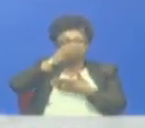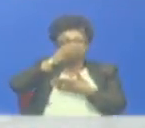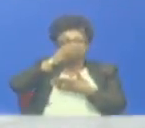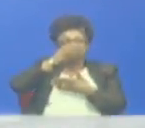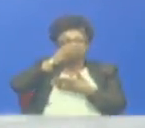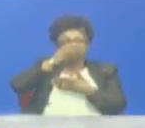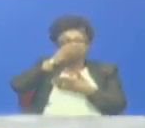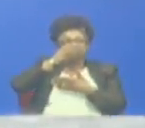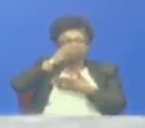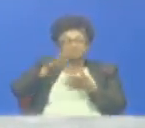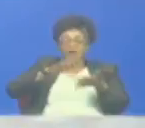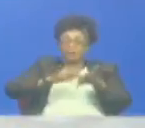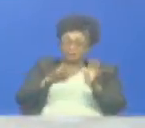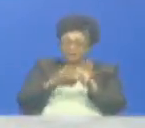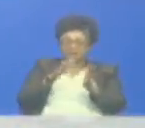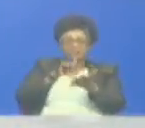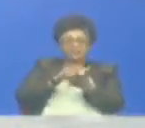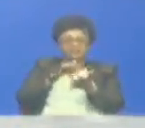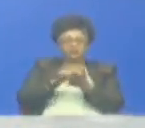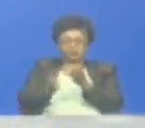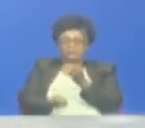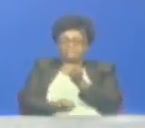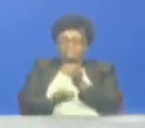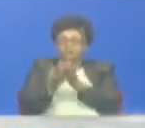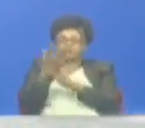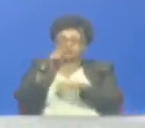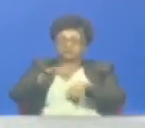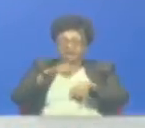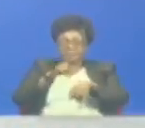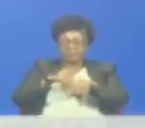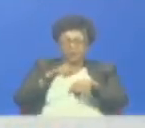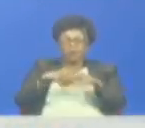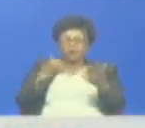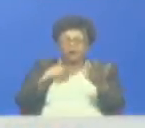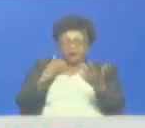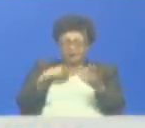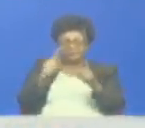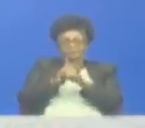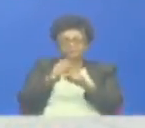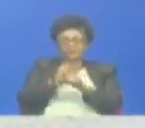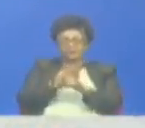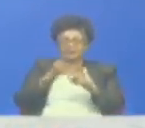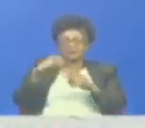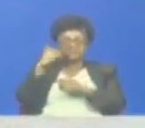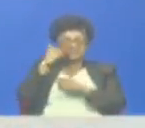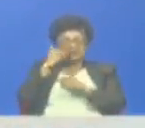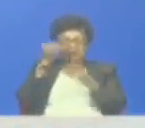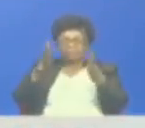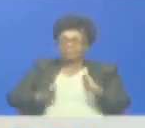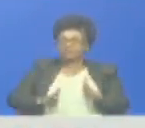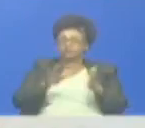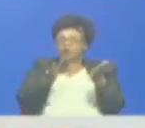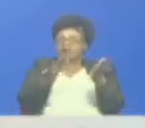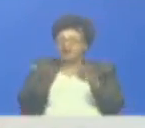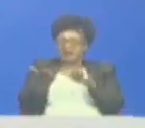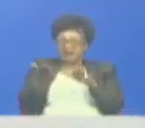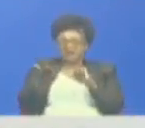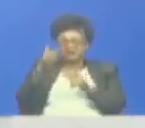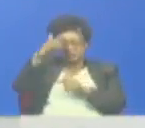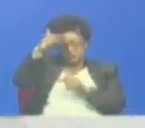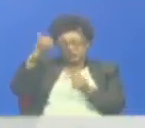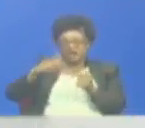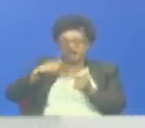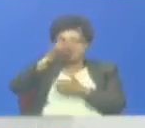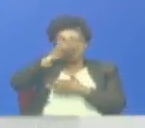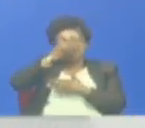A project that was birthed after it emerged that a number of COVID-19 patients were losing the fight as a result of